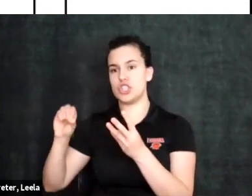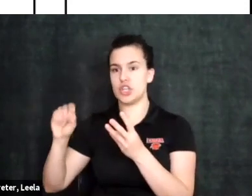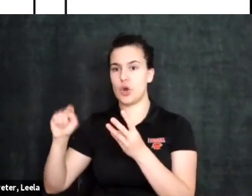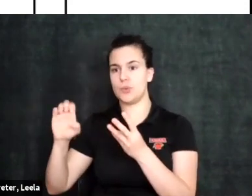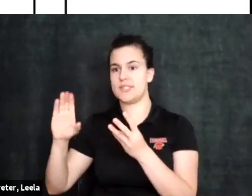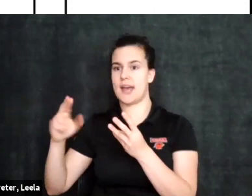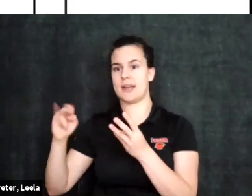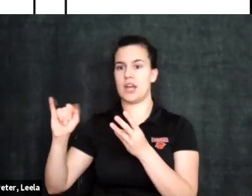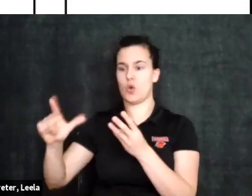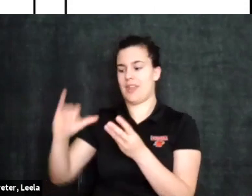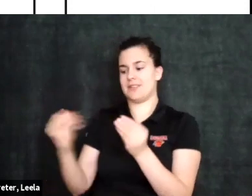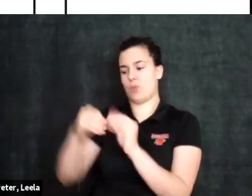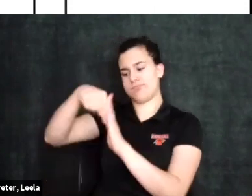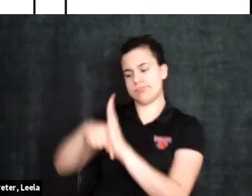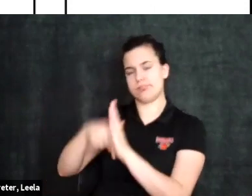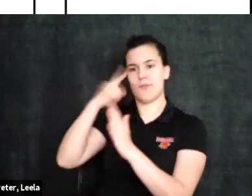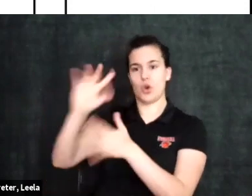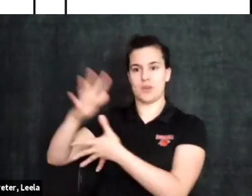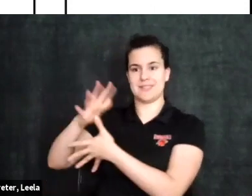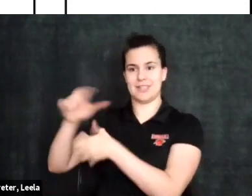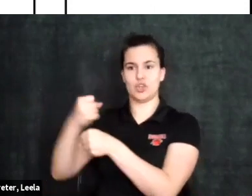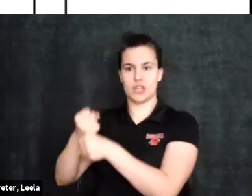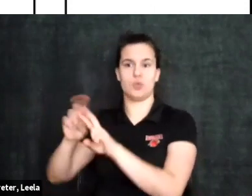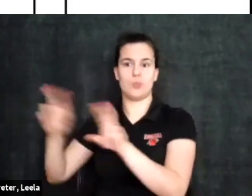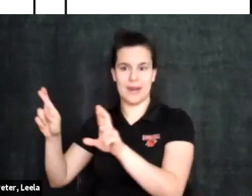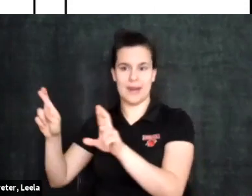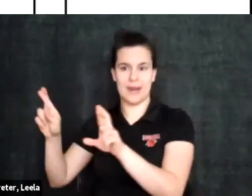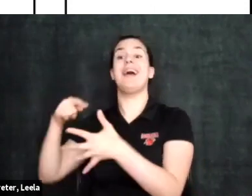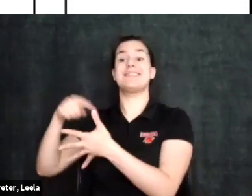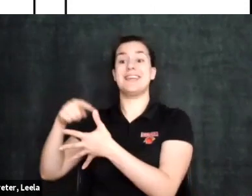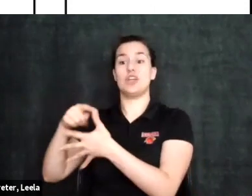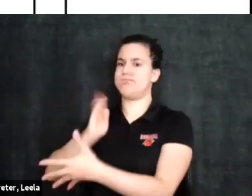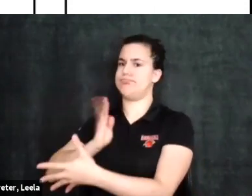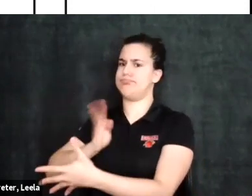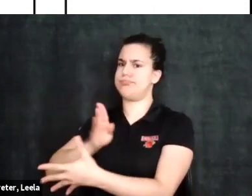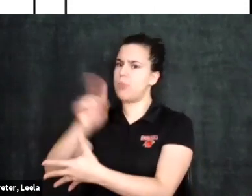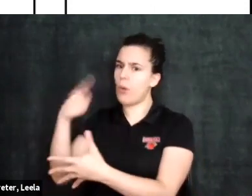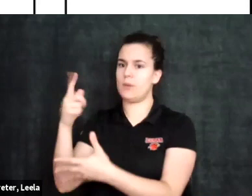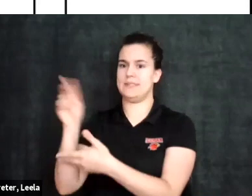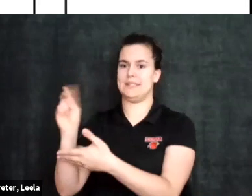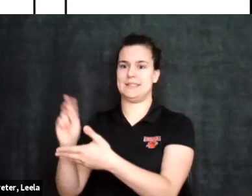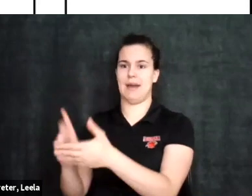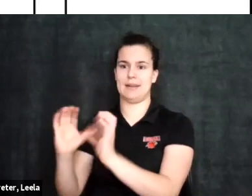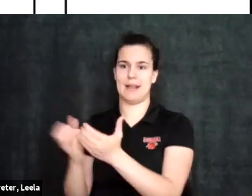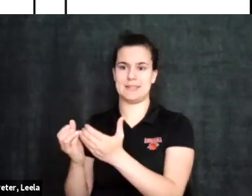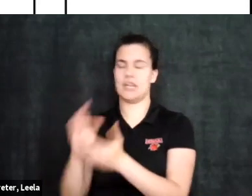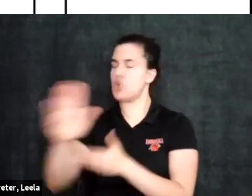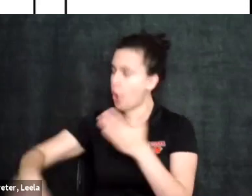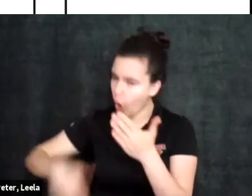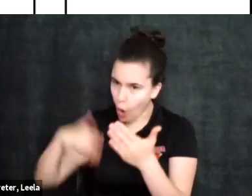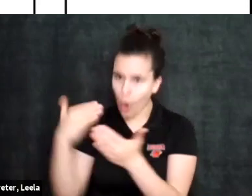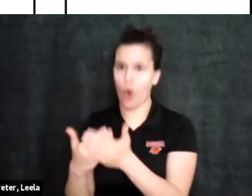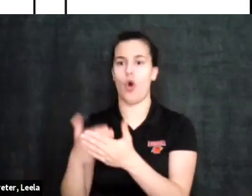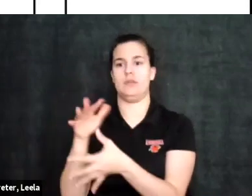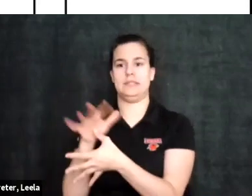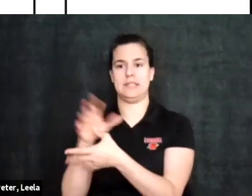your senior year. And in the senior year, then it's design classes. We have a full year of senior design, but